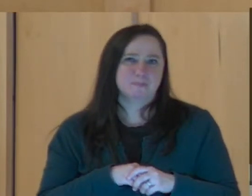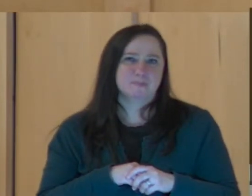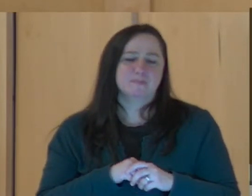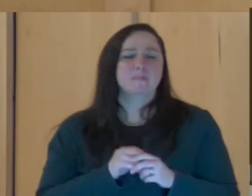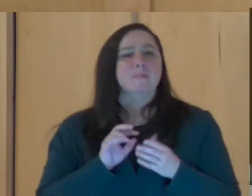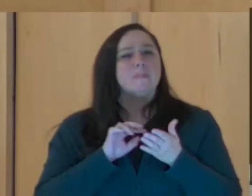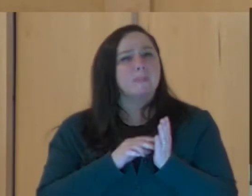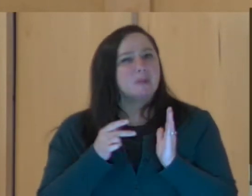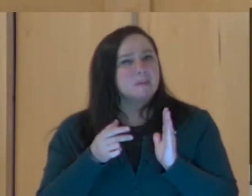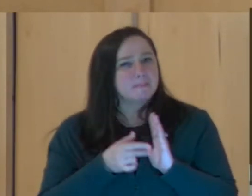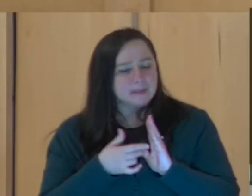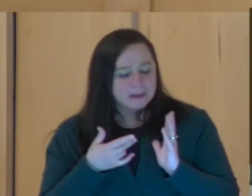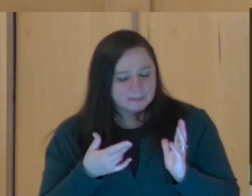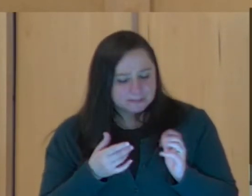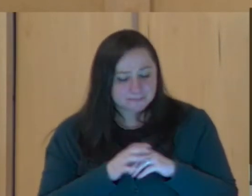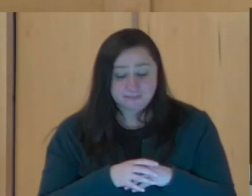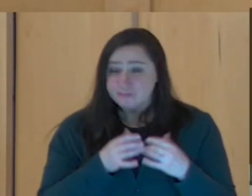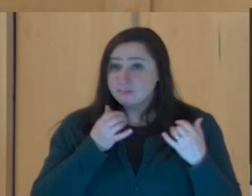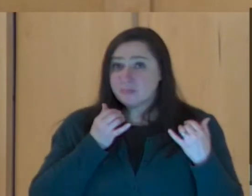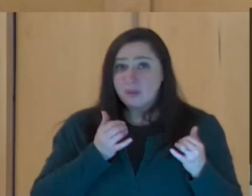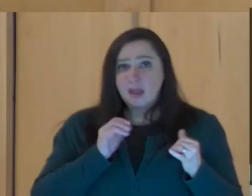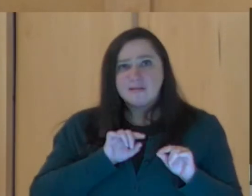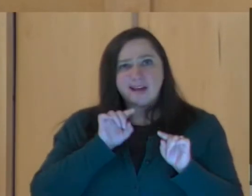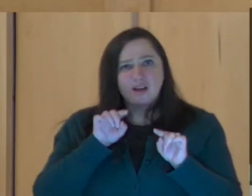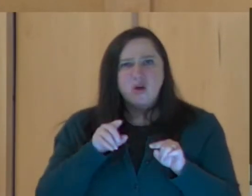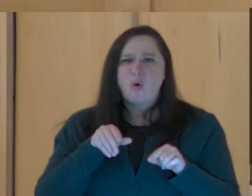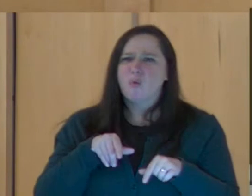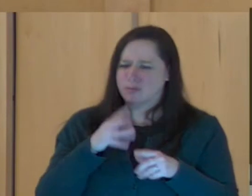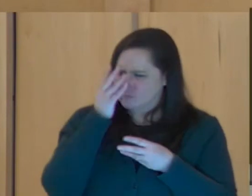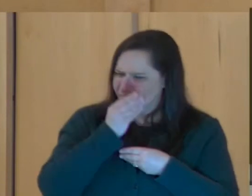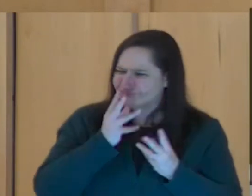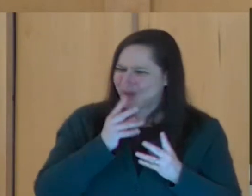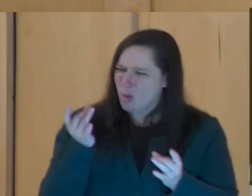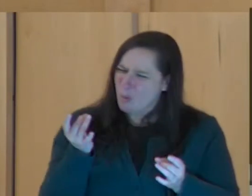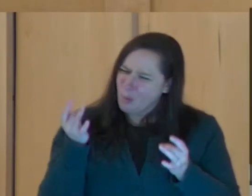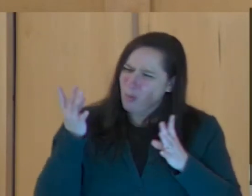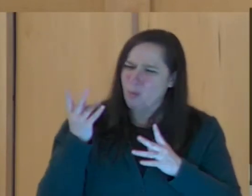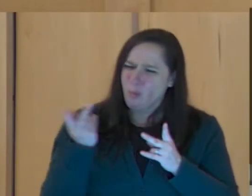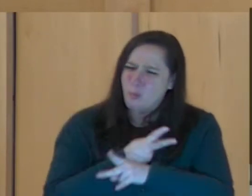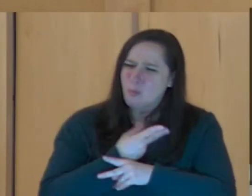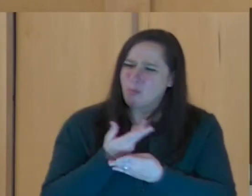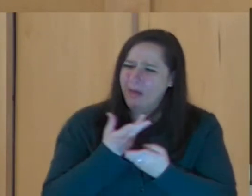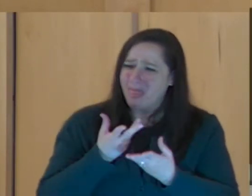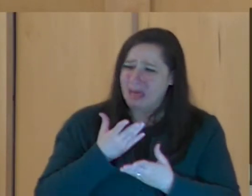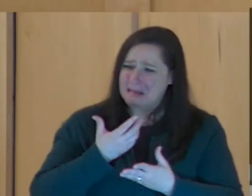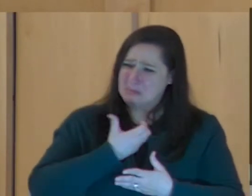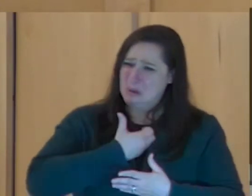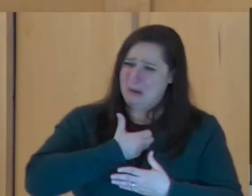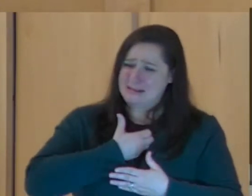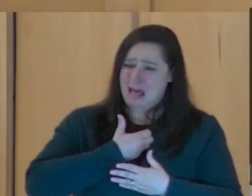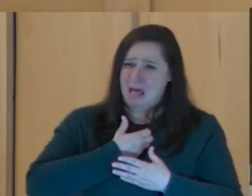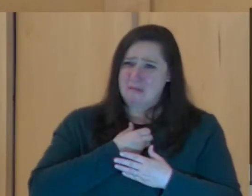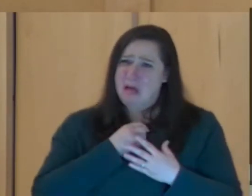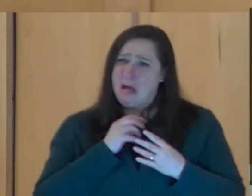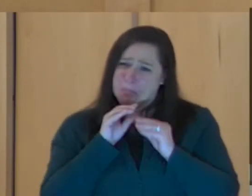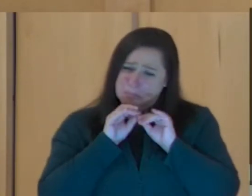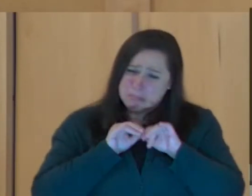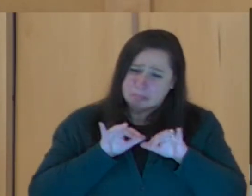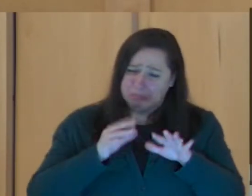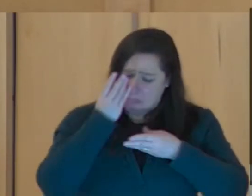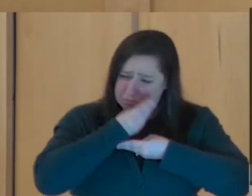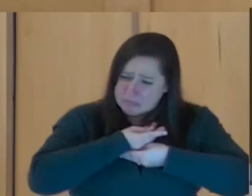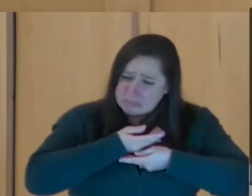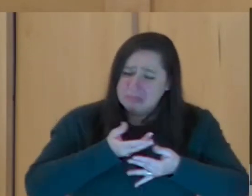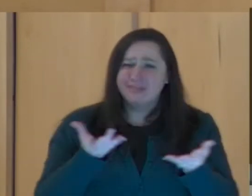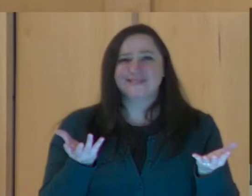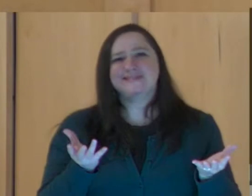That not saying today you just go out and say, let me tell you the very worst things about myself to everybody around you, but if you would